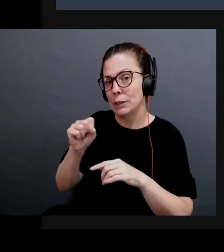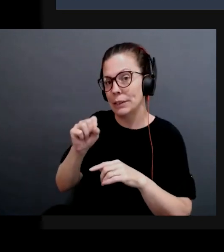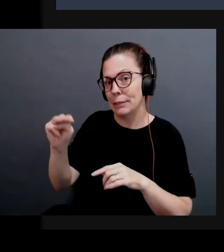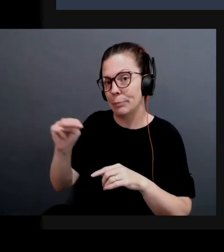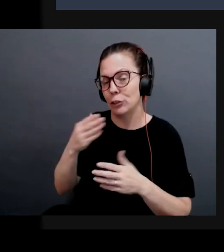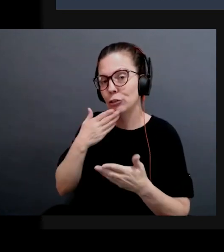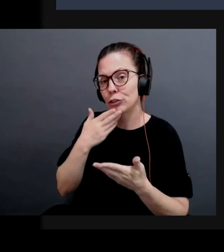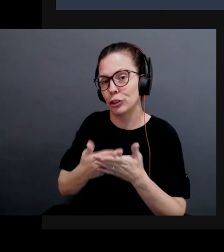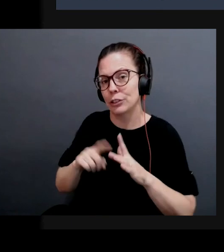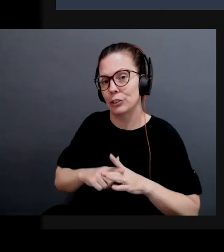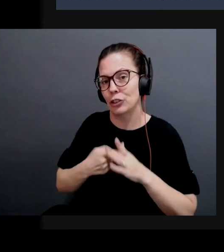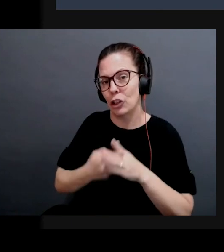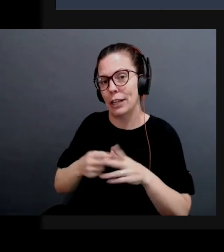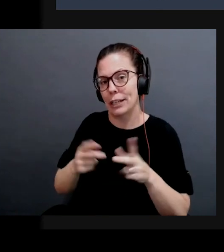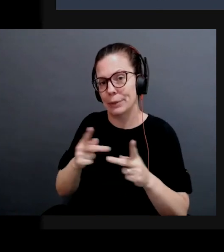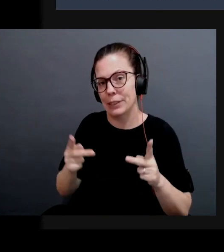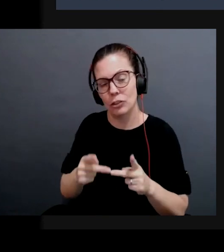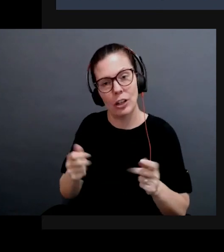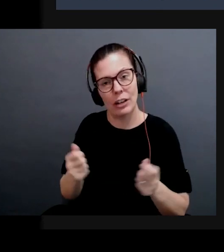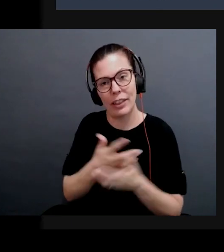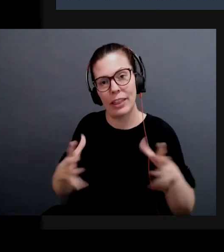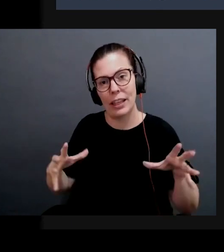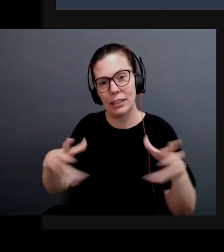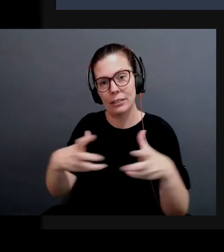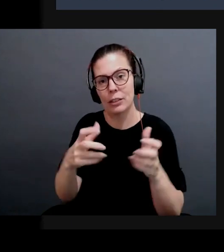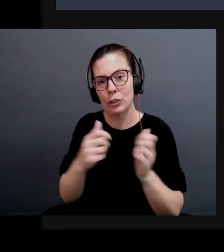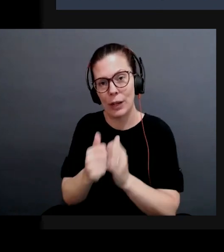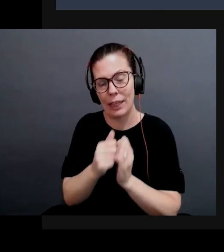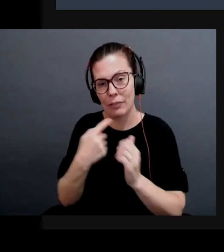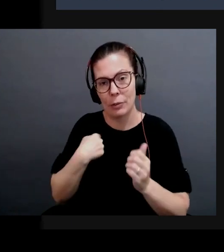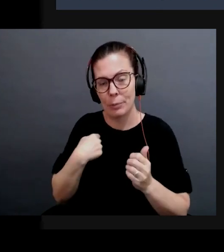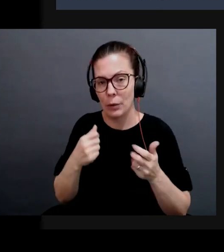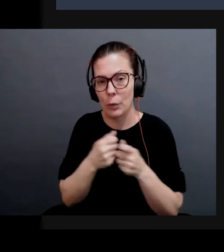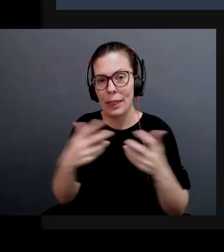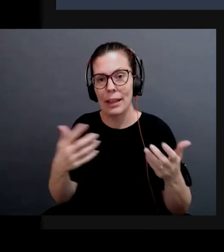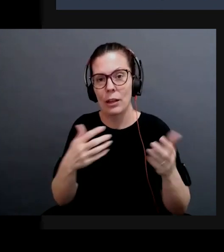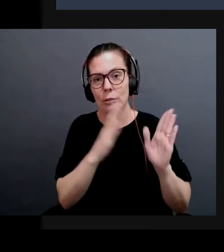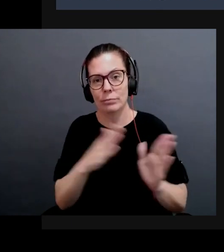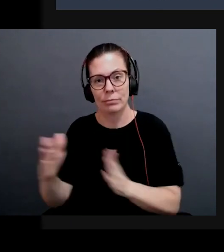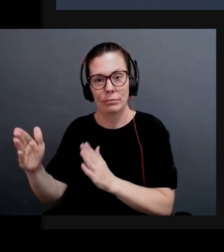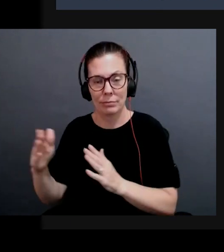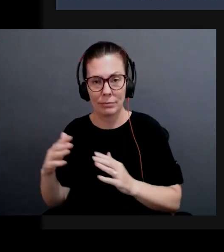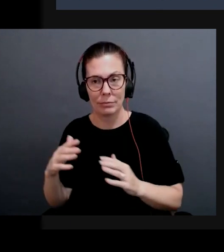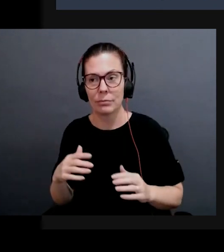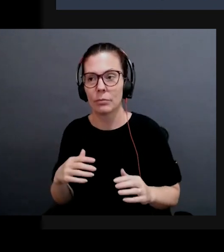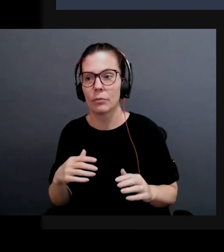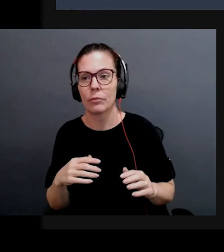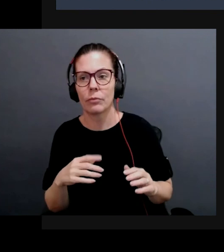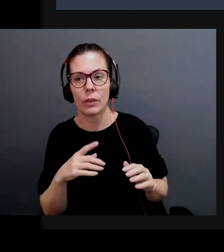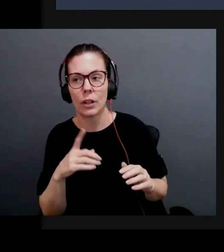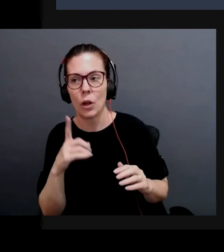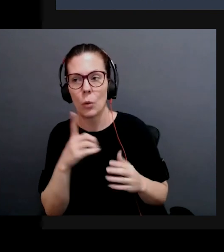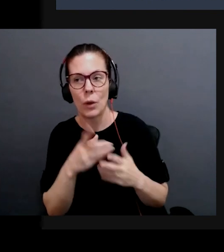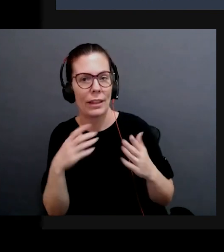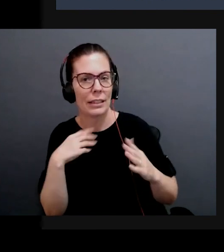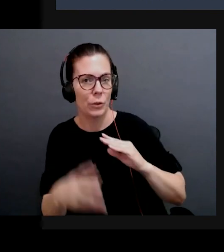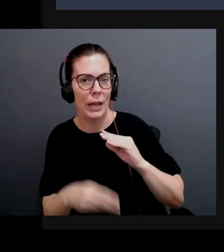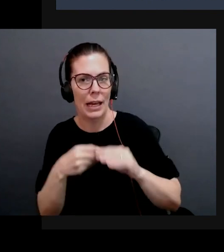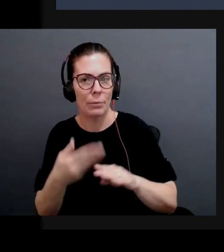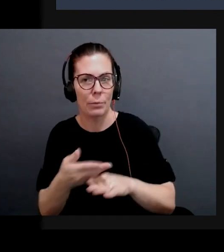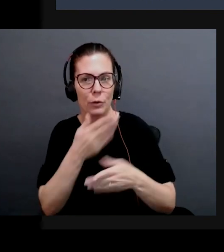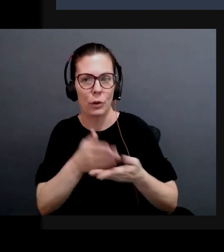together for me without me needing to dive in. Yes. To the bottom with. Awesome. Just one thing I'll add before we wrap up, Steve. I